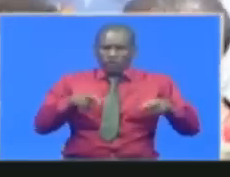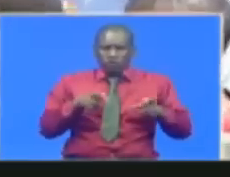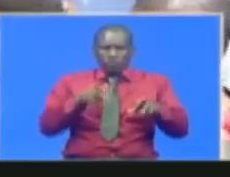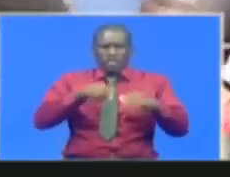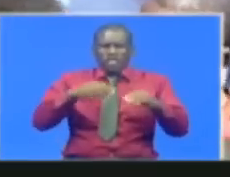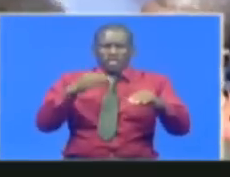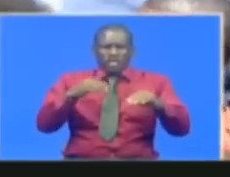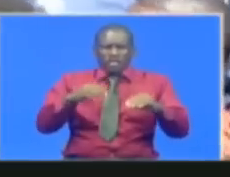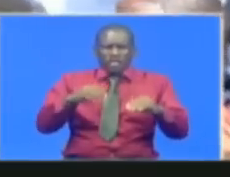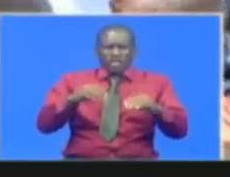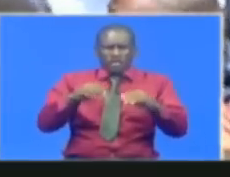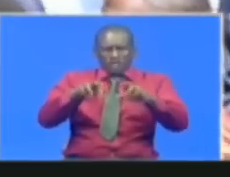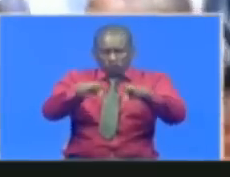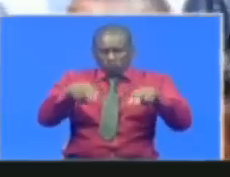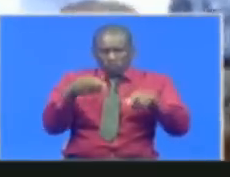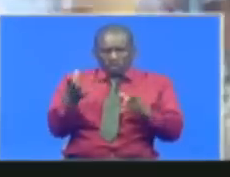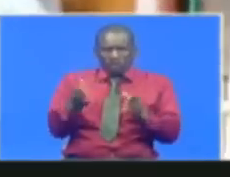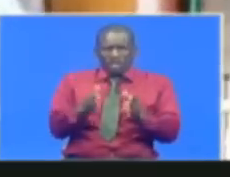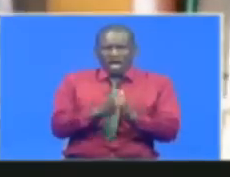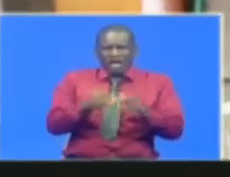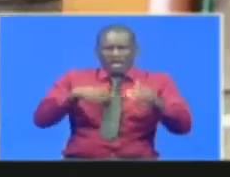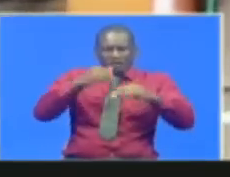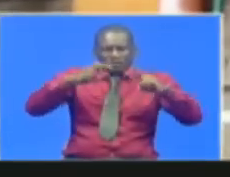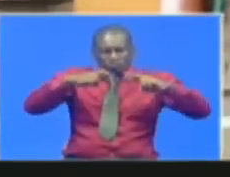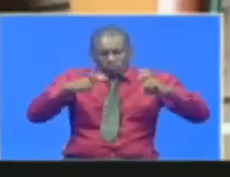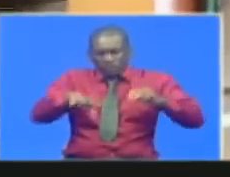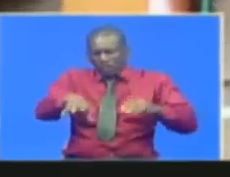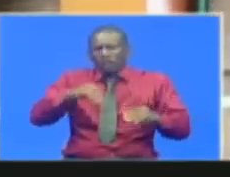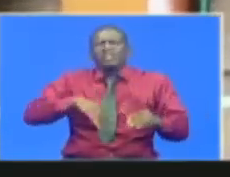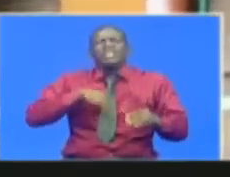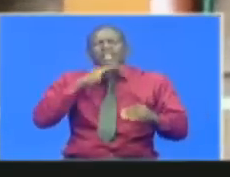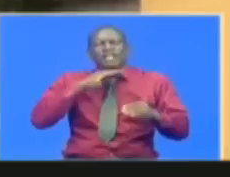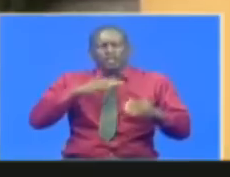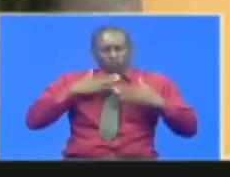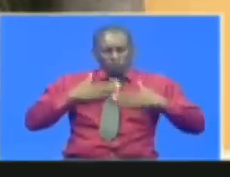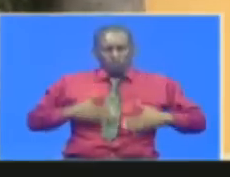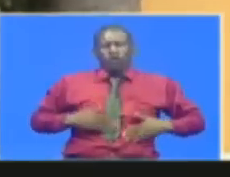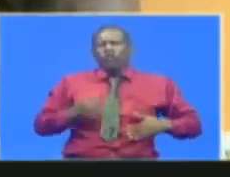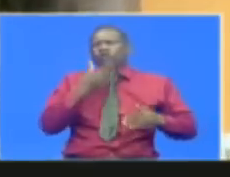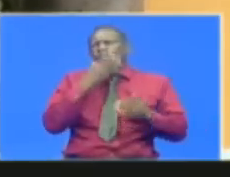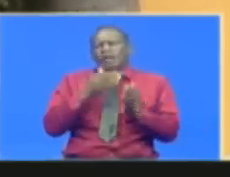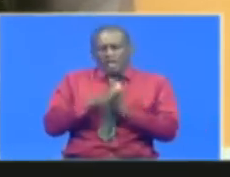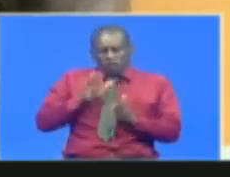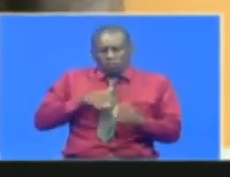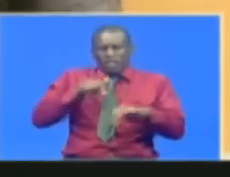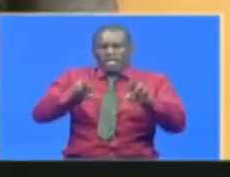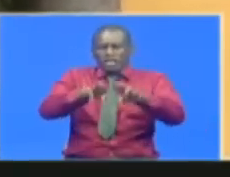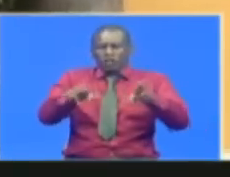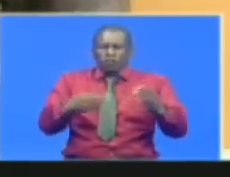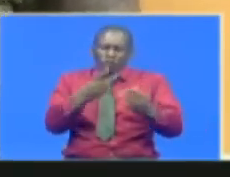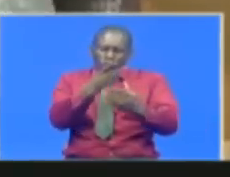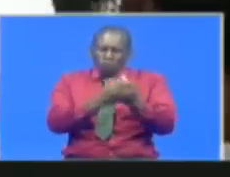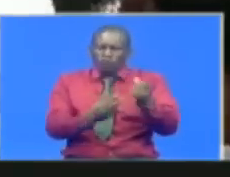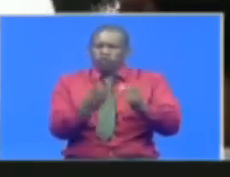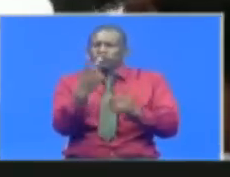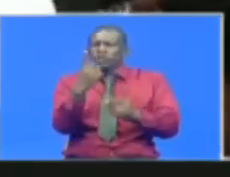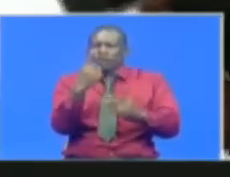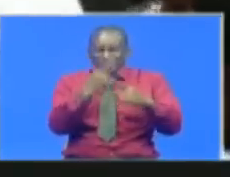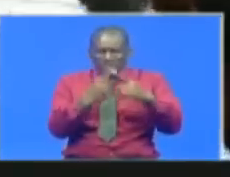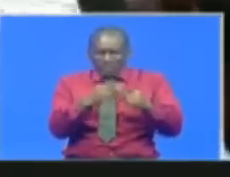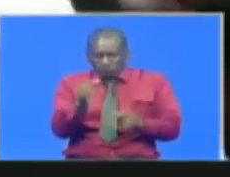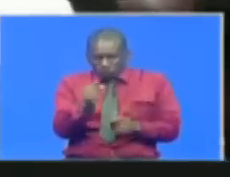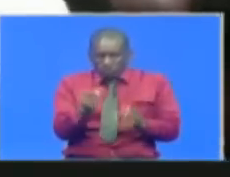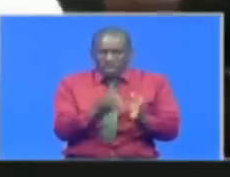hostel. Upon investigating, they found the lifeless bodies of a man and a woman in a room. Both were 21 years old and are said to have